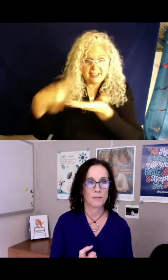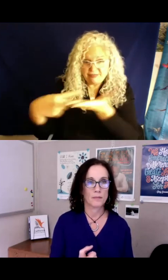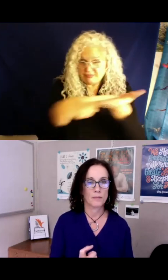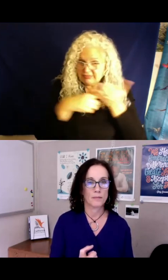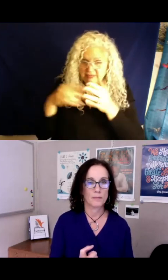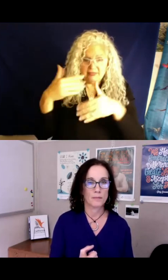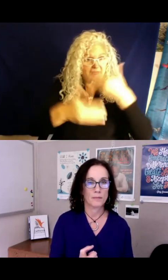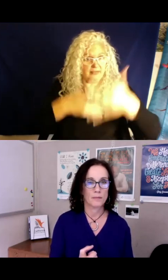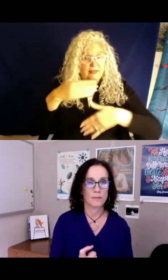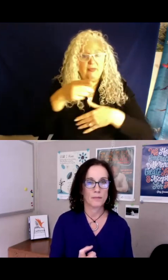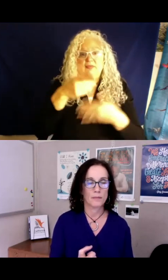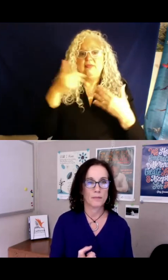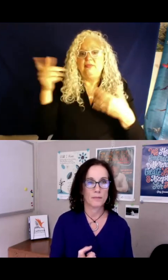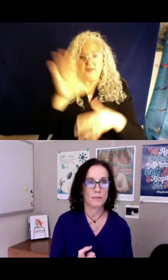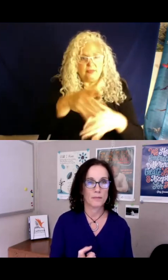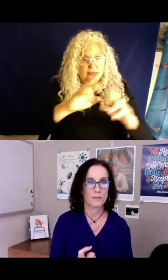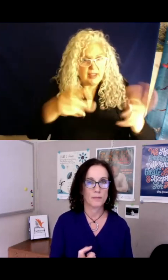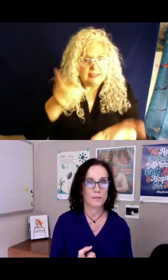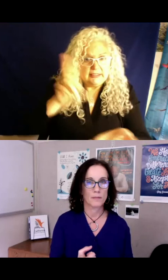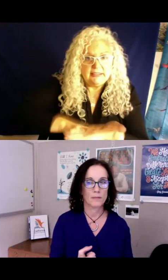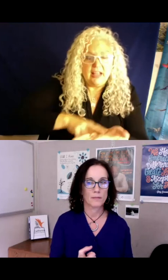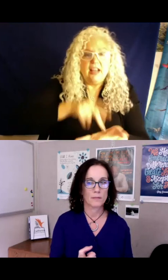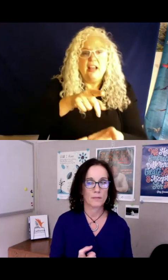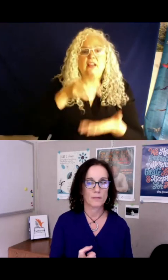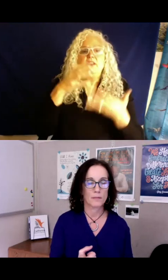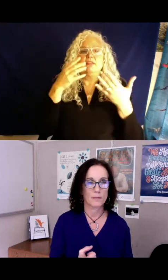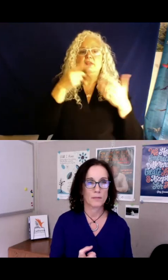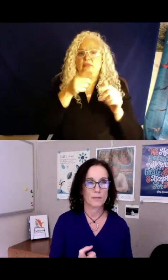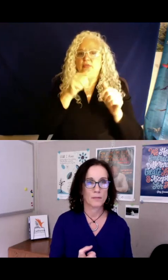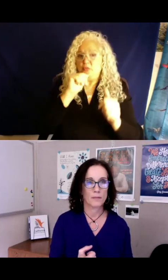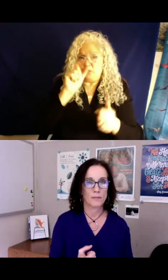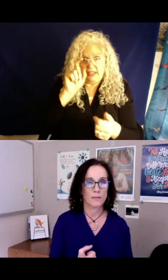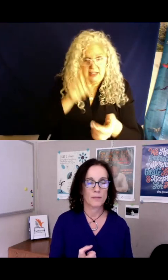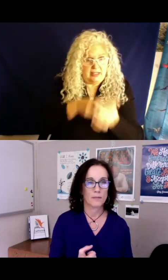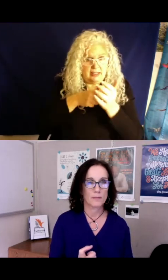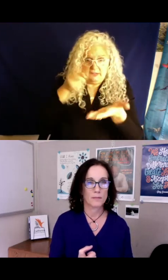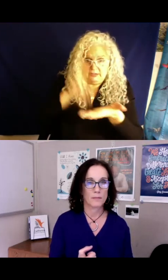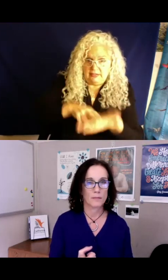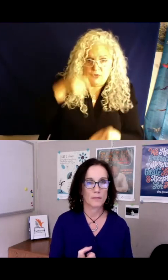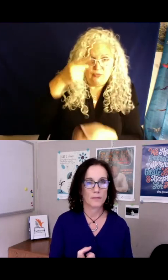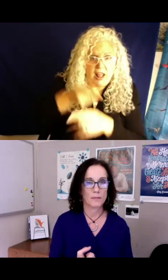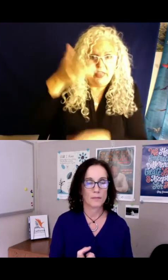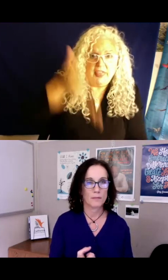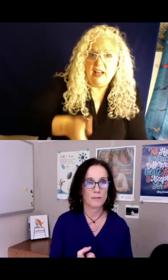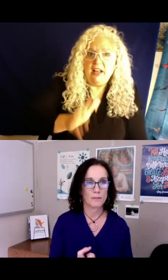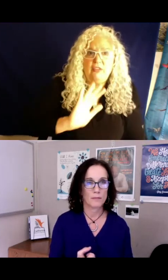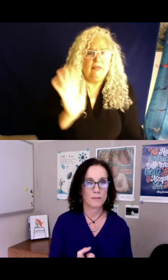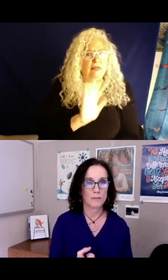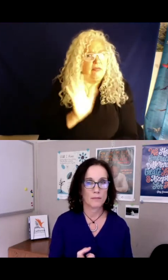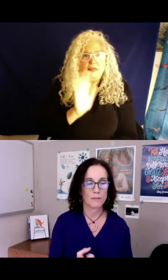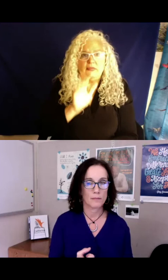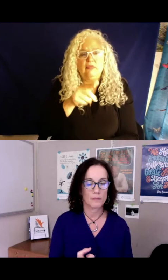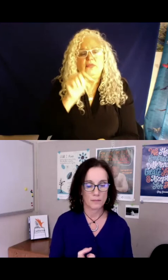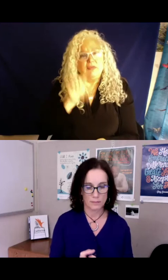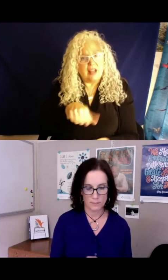Now, it's important that when you are in the meeting discussing all of this and you're ready to sign the papers, you are not required to